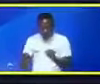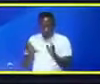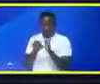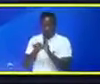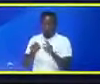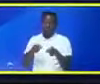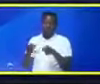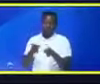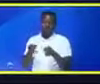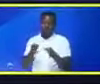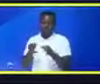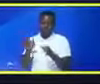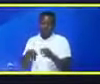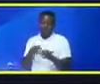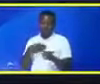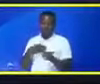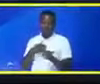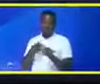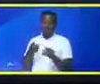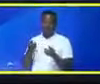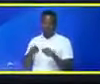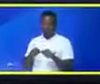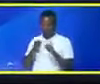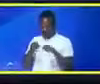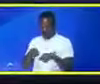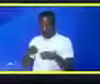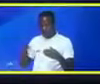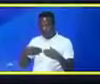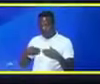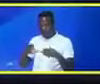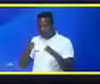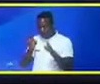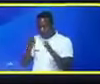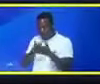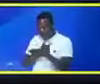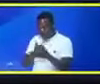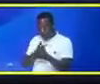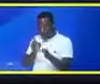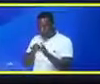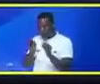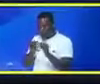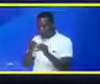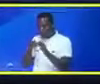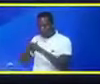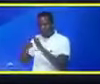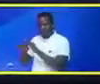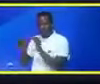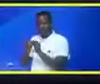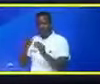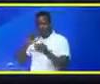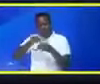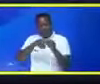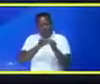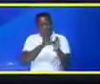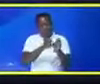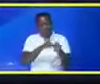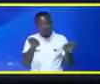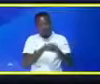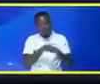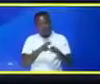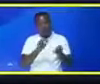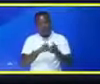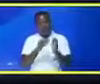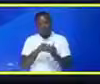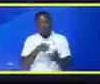I've followed a lot of doors since I came to Ghana, and every closed door I met forced me to stop